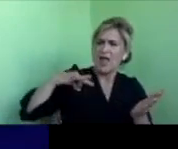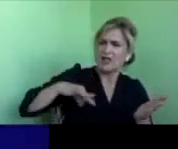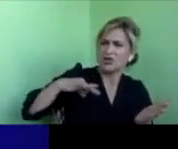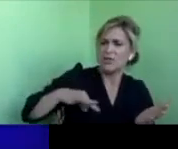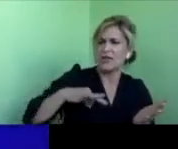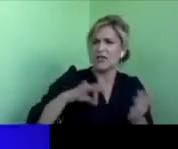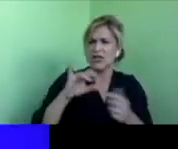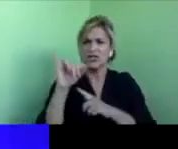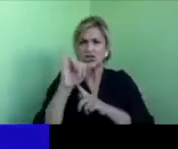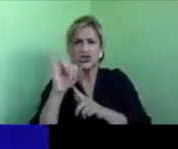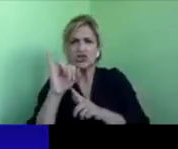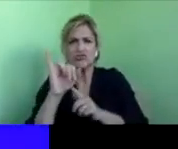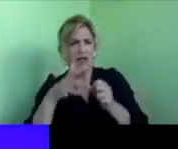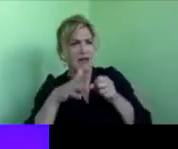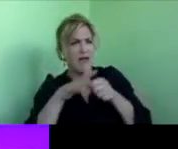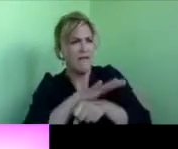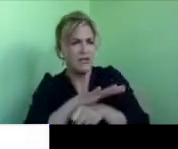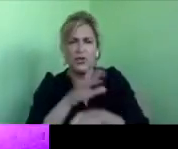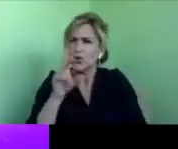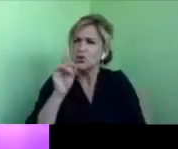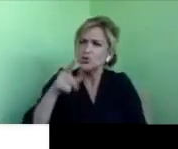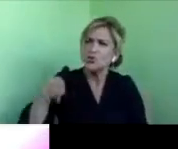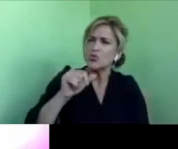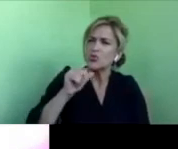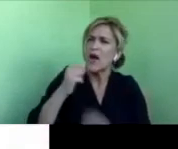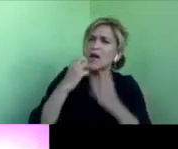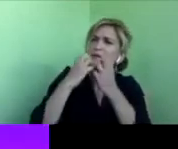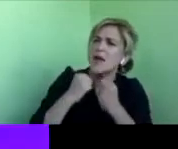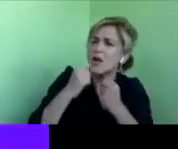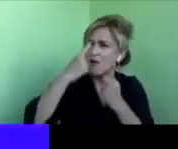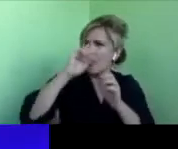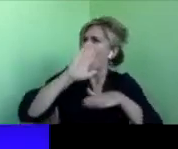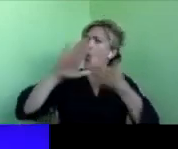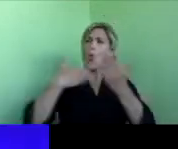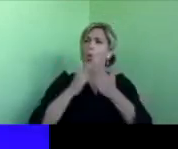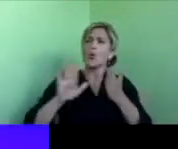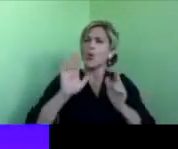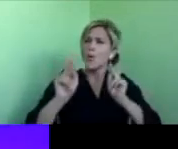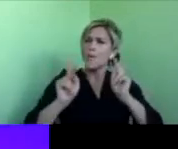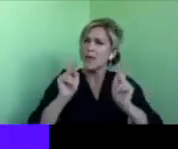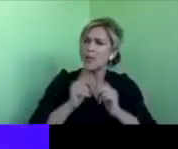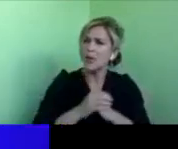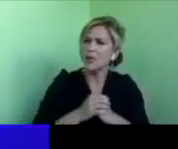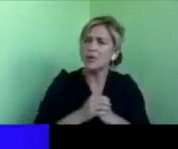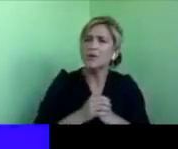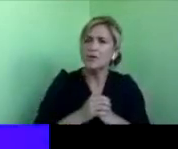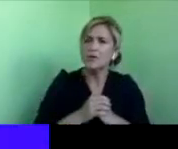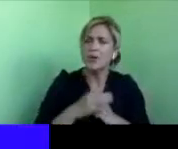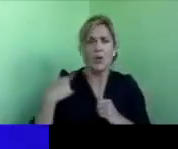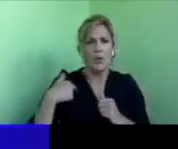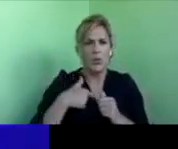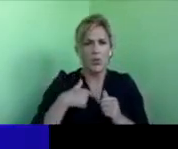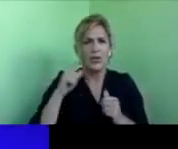Do you not care for all your peoples? We transform adoration for many of your